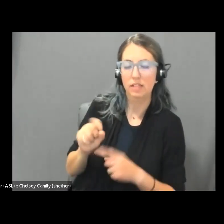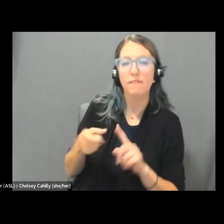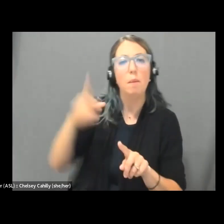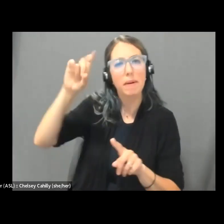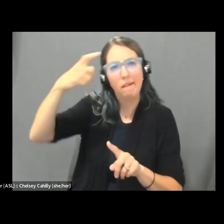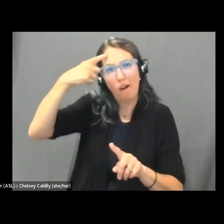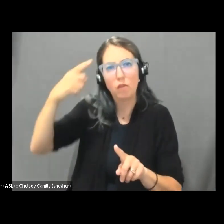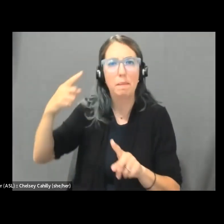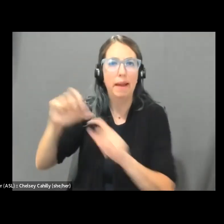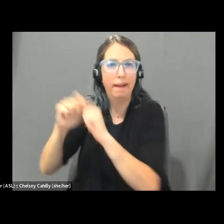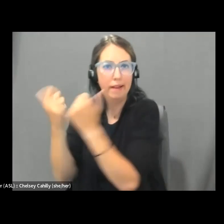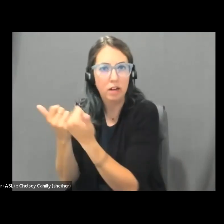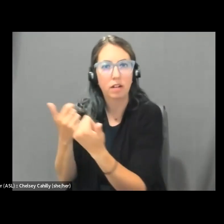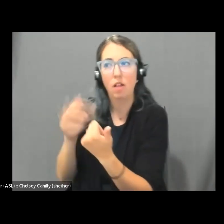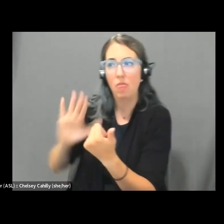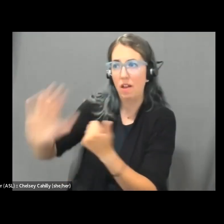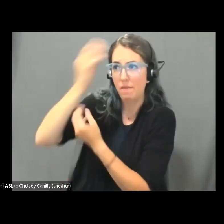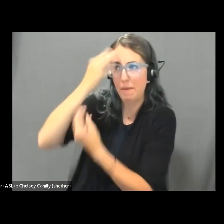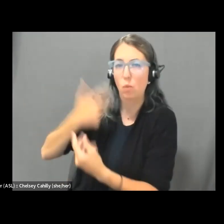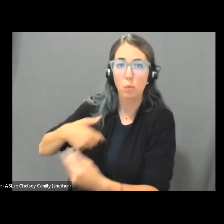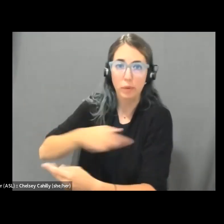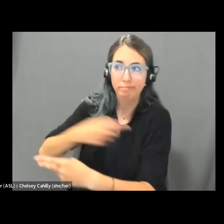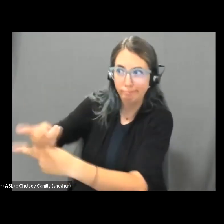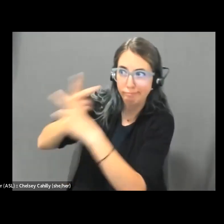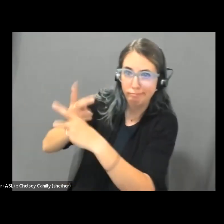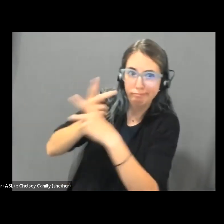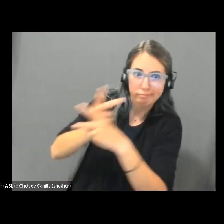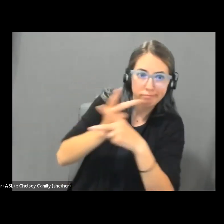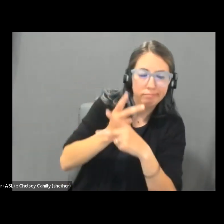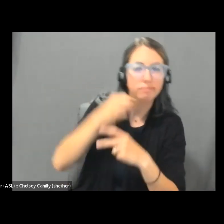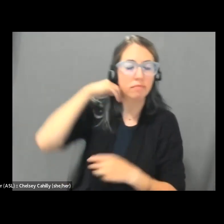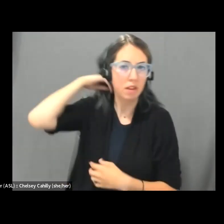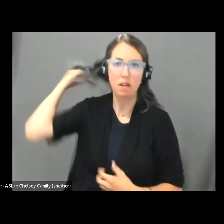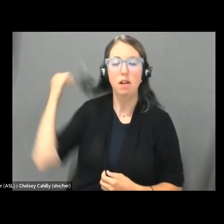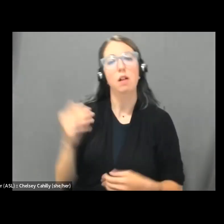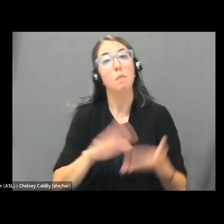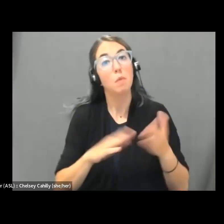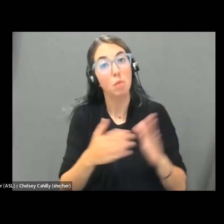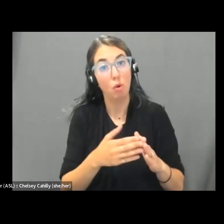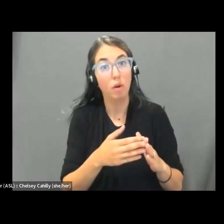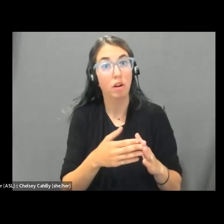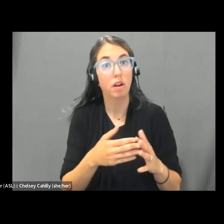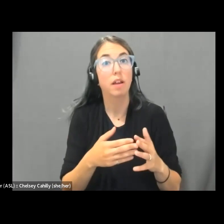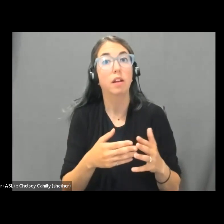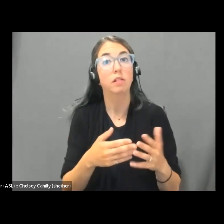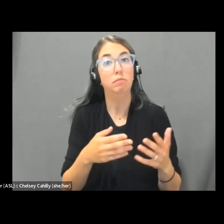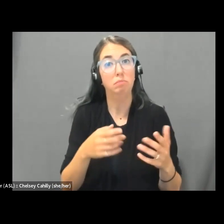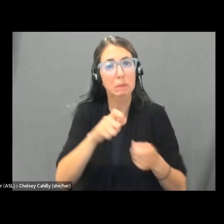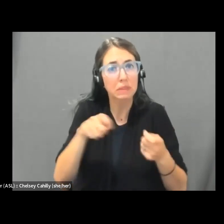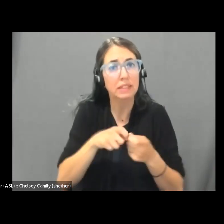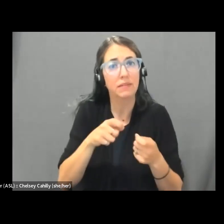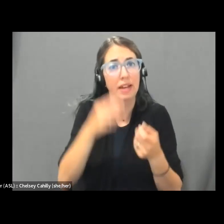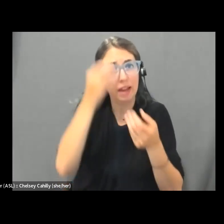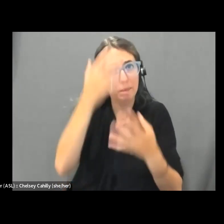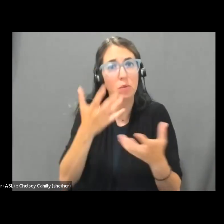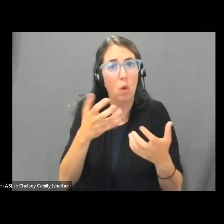sources, groups that community members would request specific data, and different public